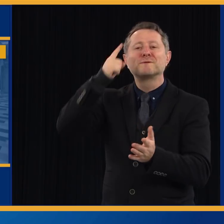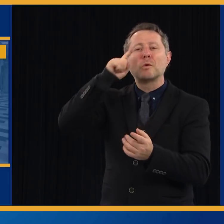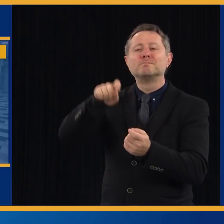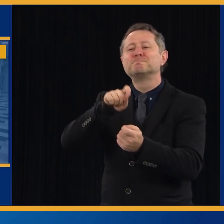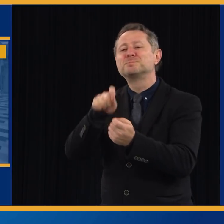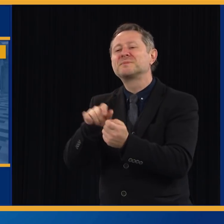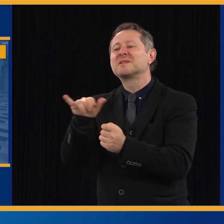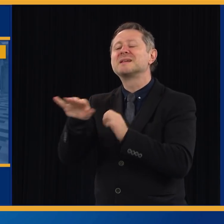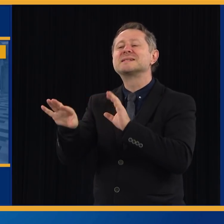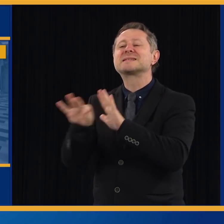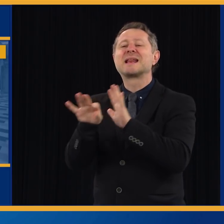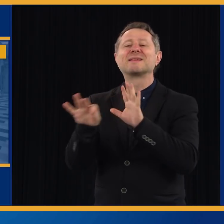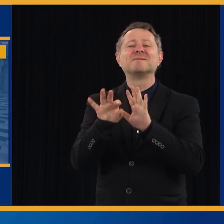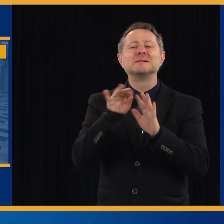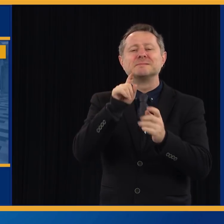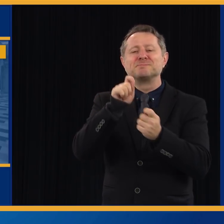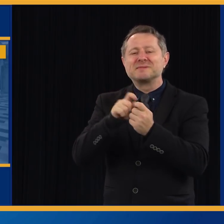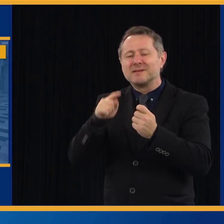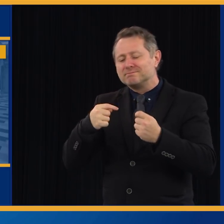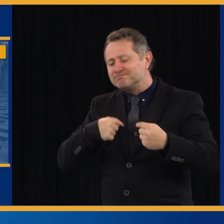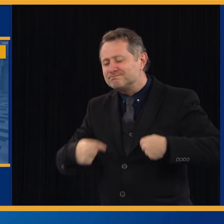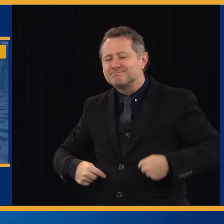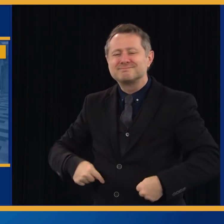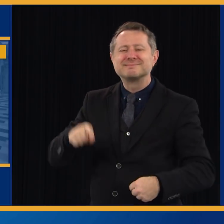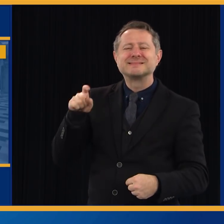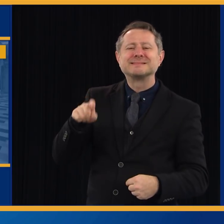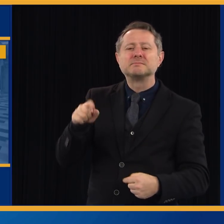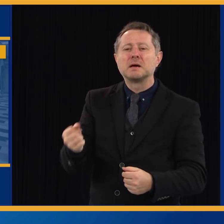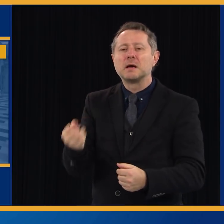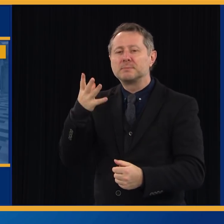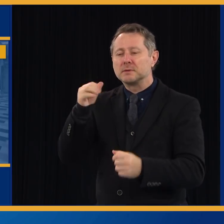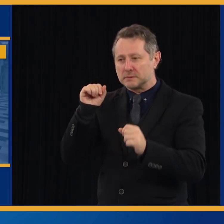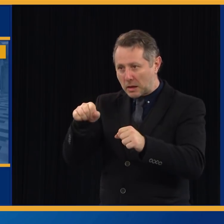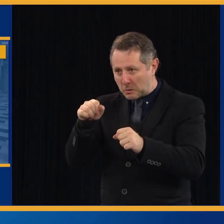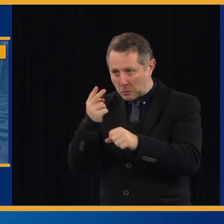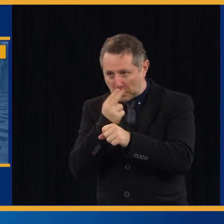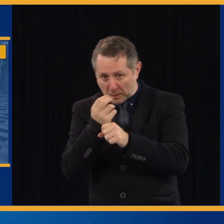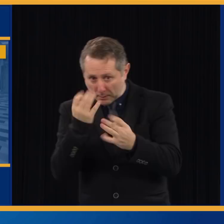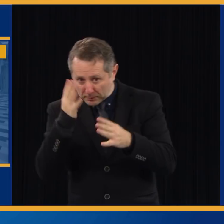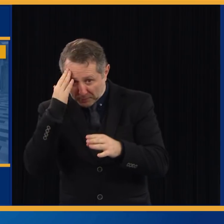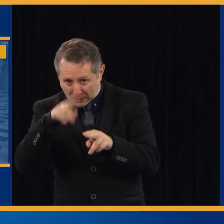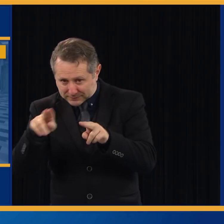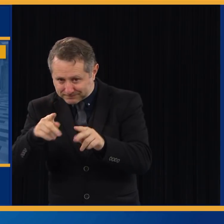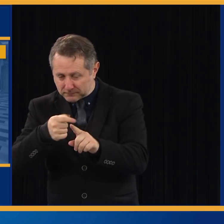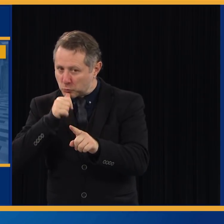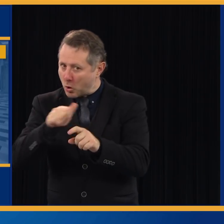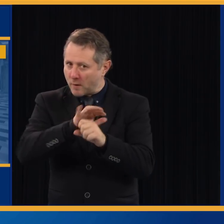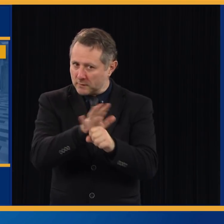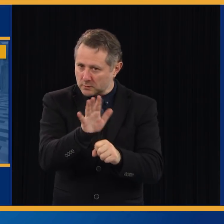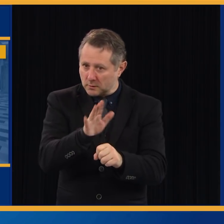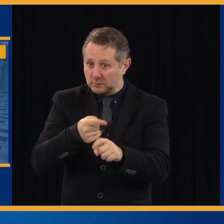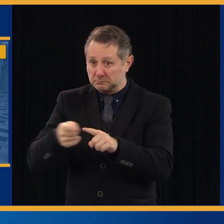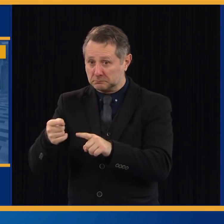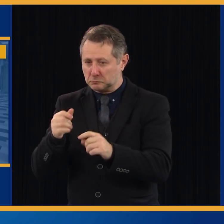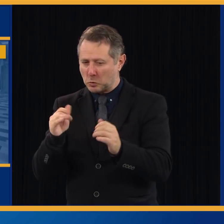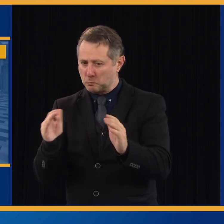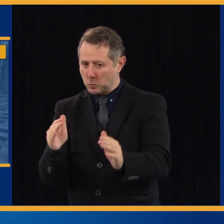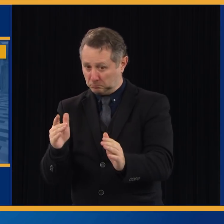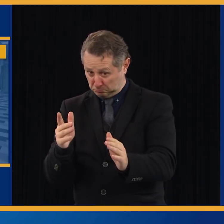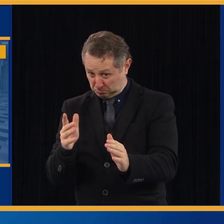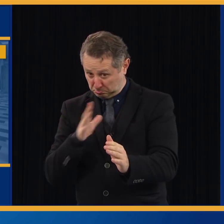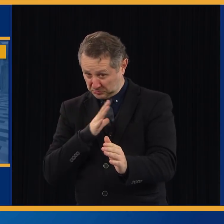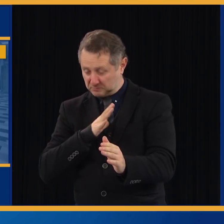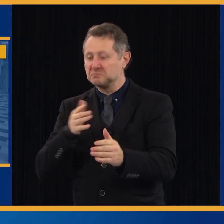because the number of people using those beds is still relatively minimal. And we're going to allow it in